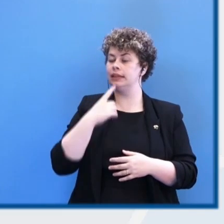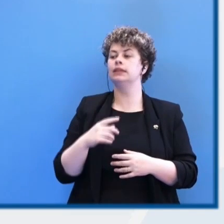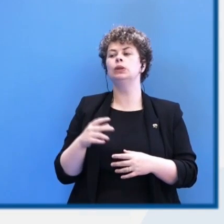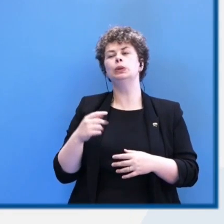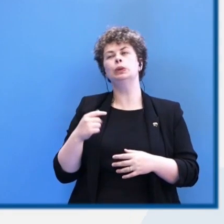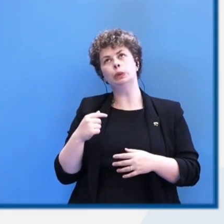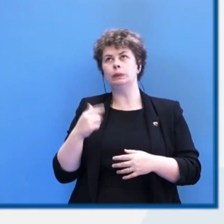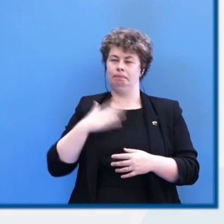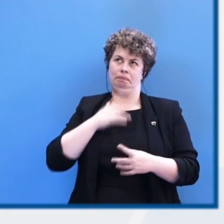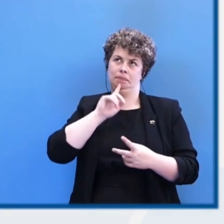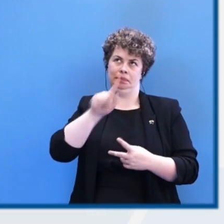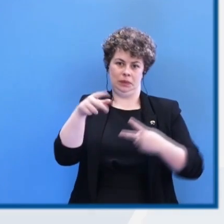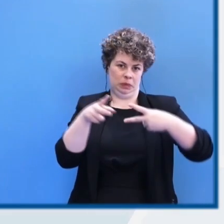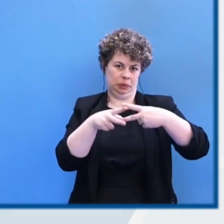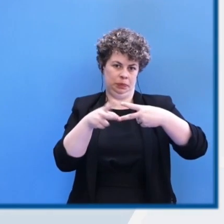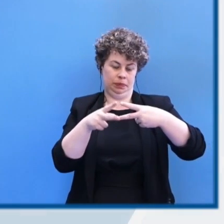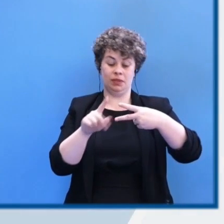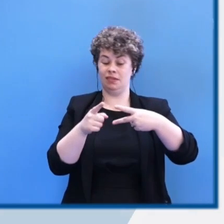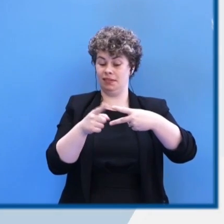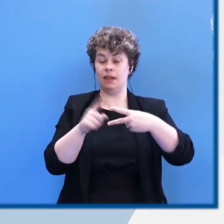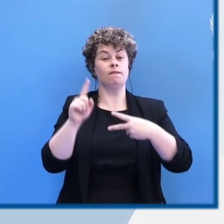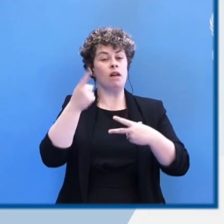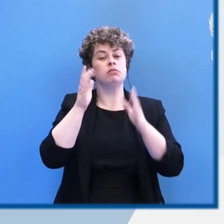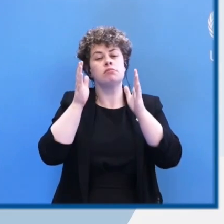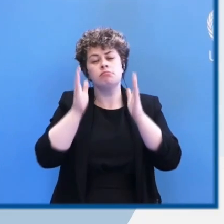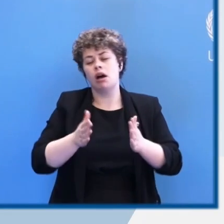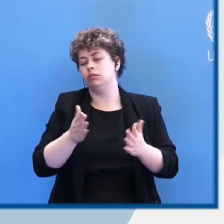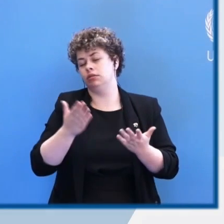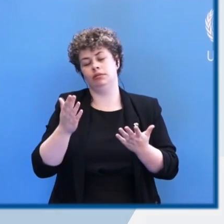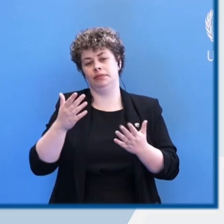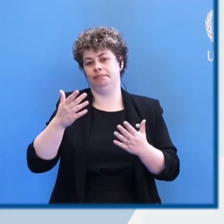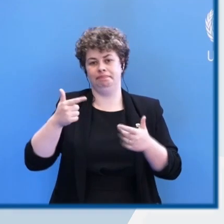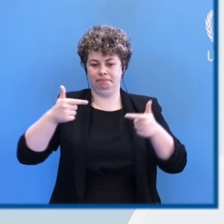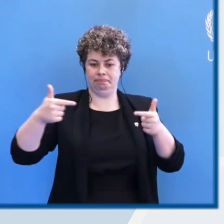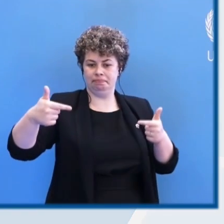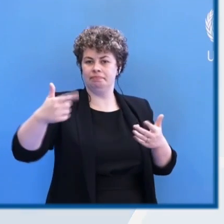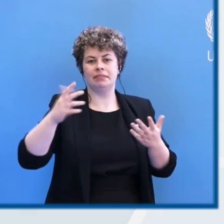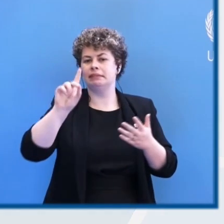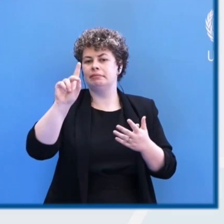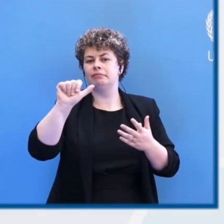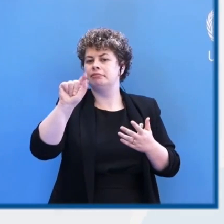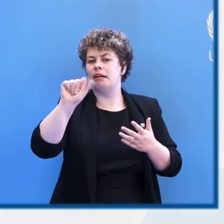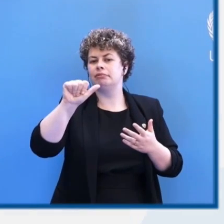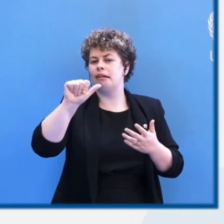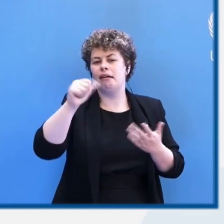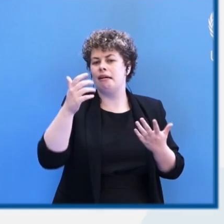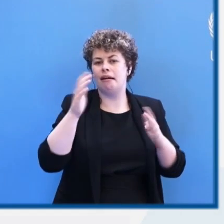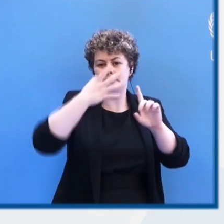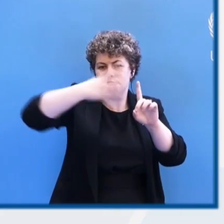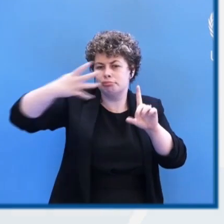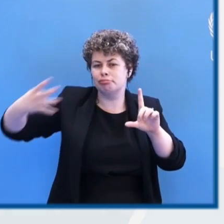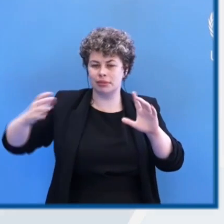So maybe from satellite or remote sensing or so, we can gather some, but I think it's only